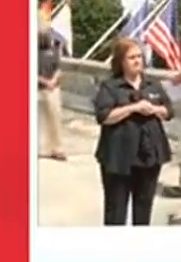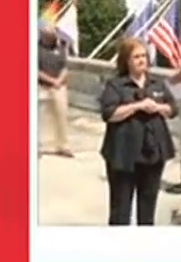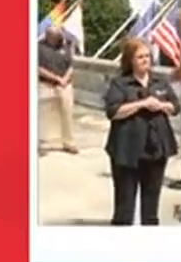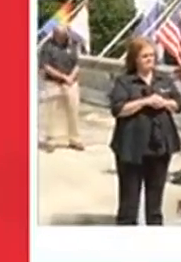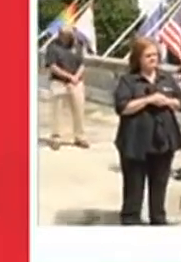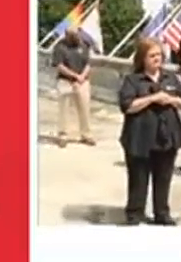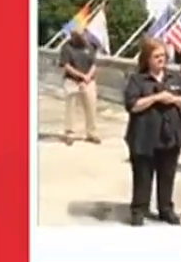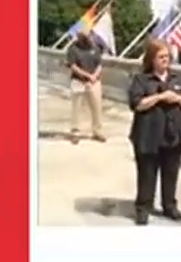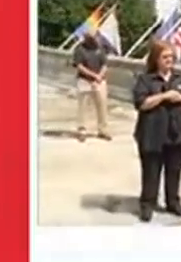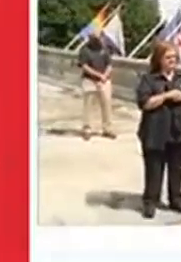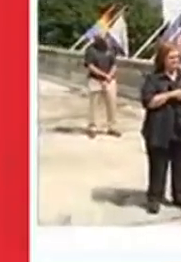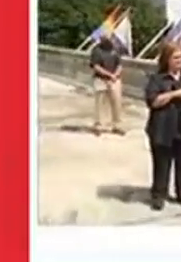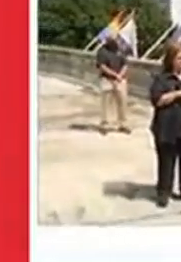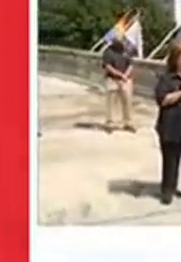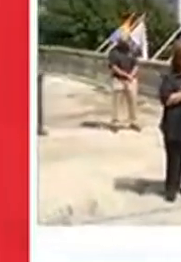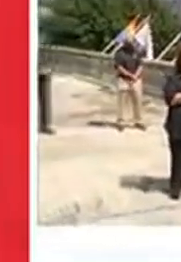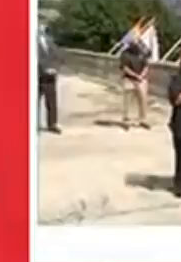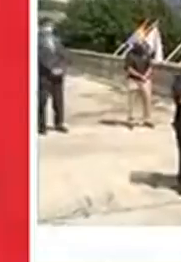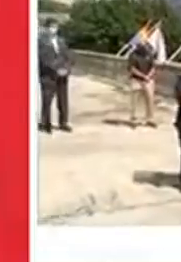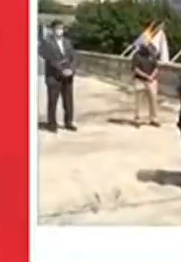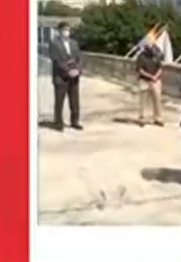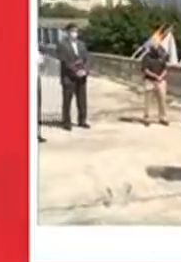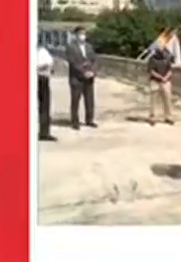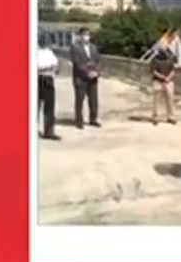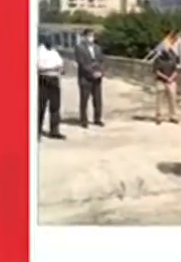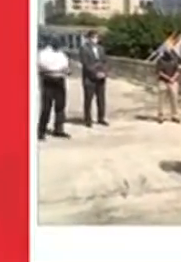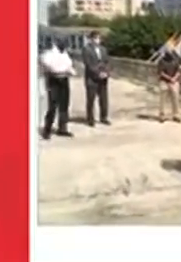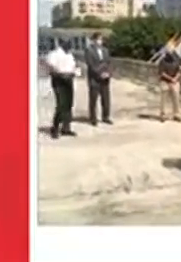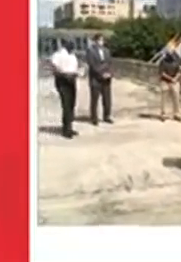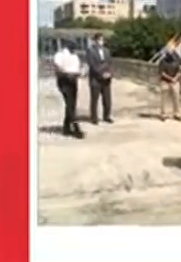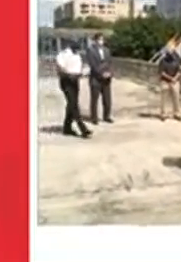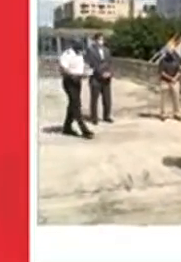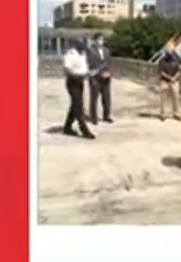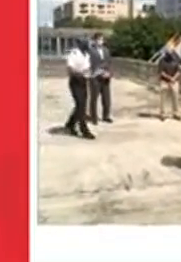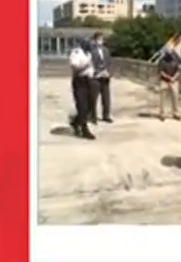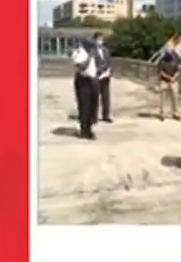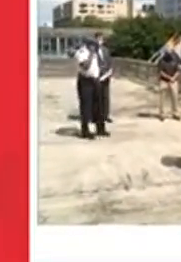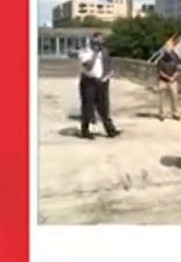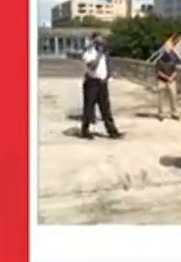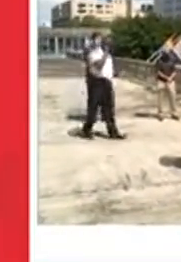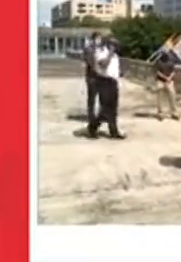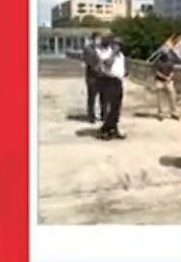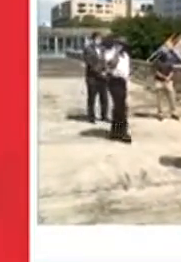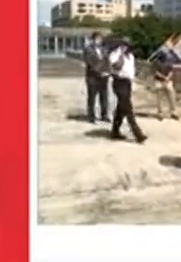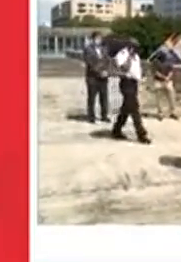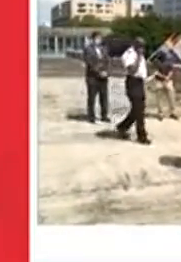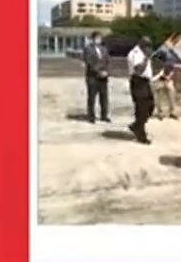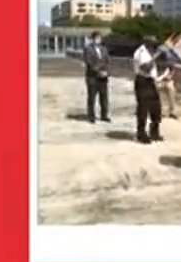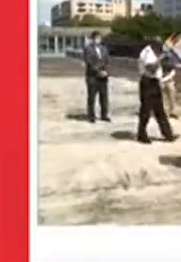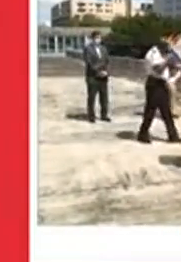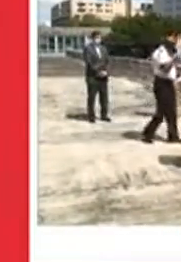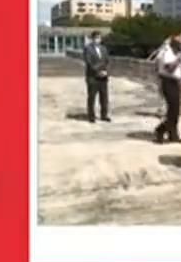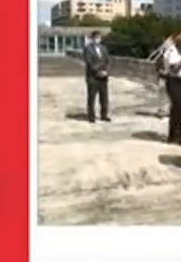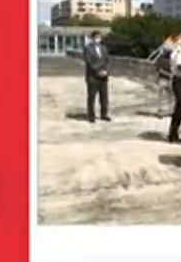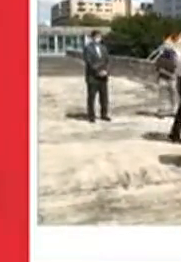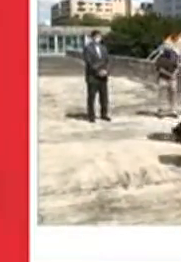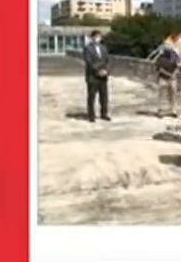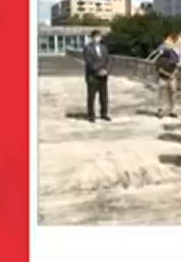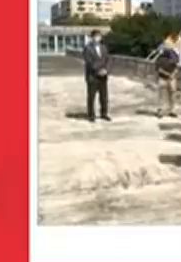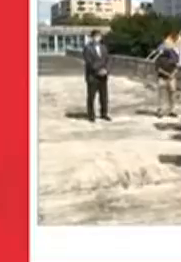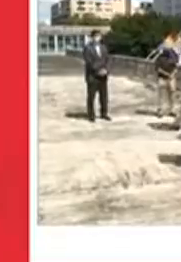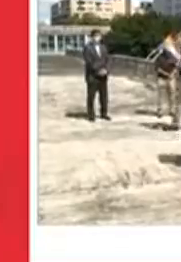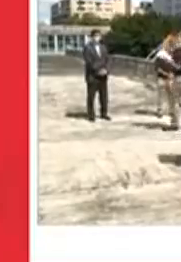All right, who are we hearing from next? Sorry. Superintendent Sean Ferguson, New Orleans Police Department. Thank you.